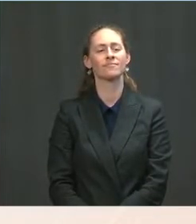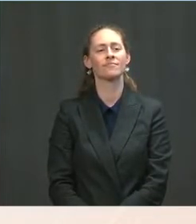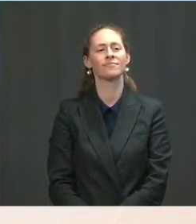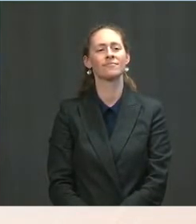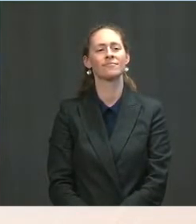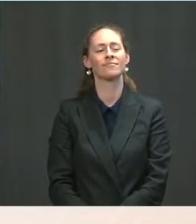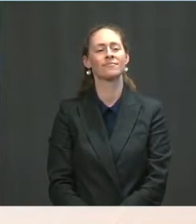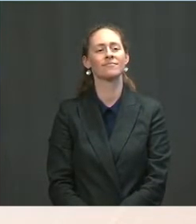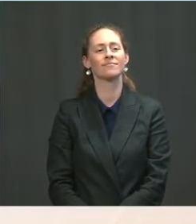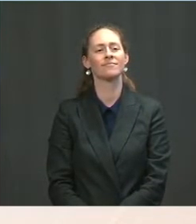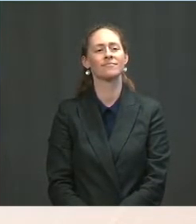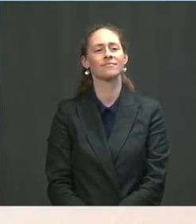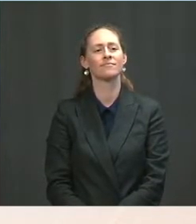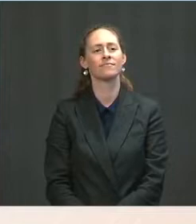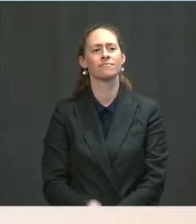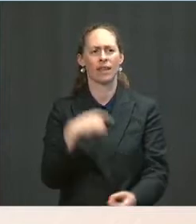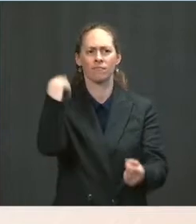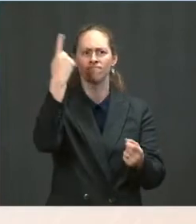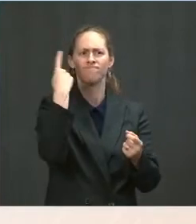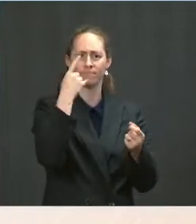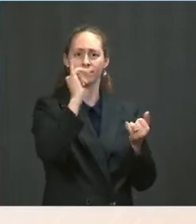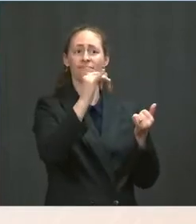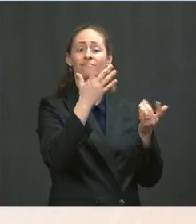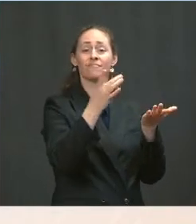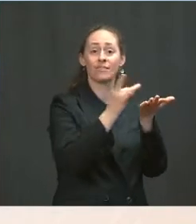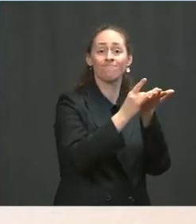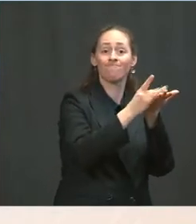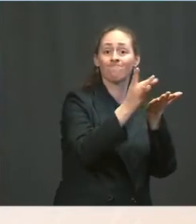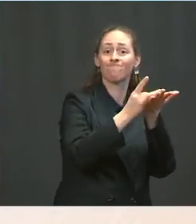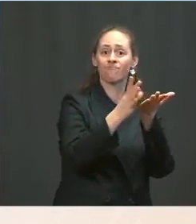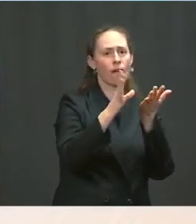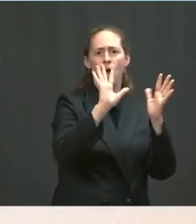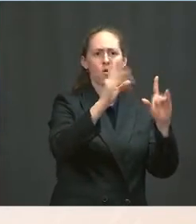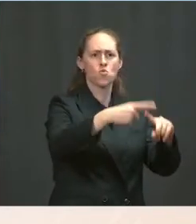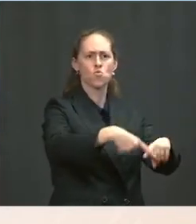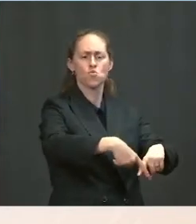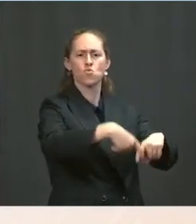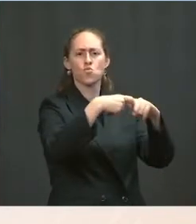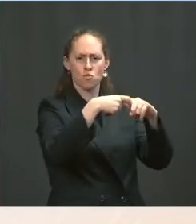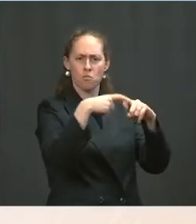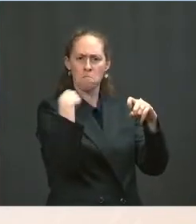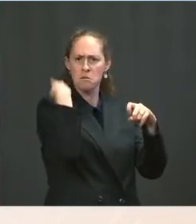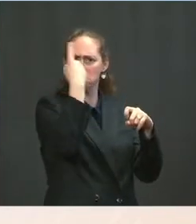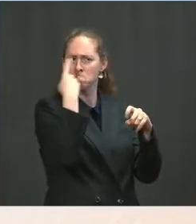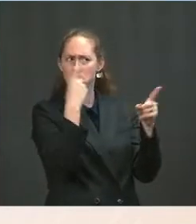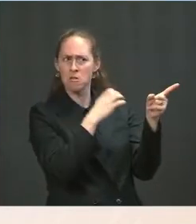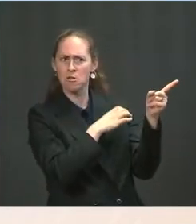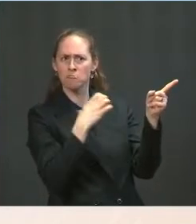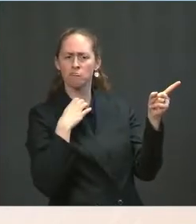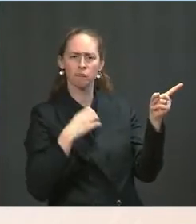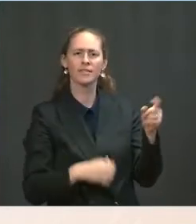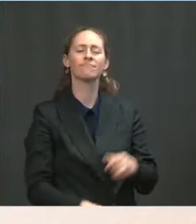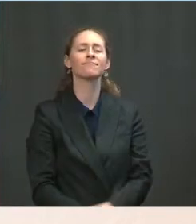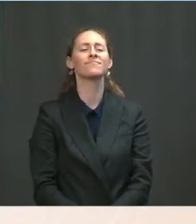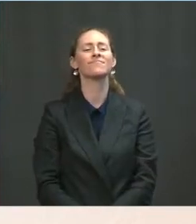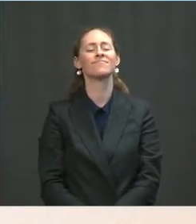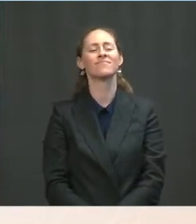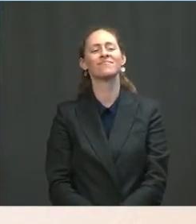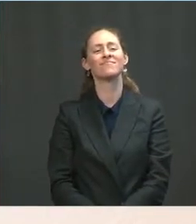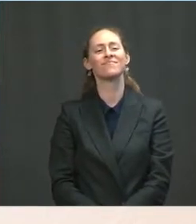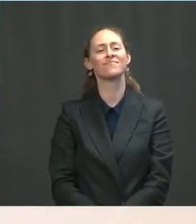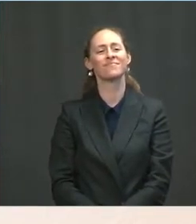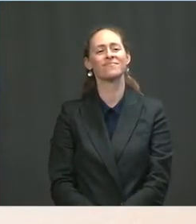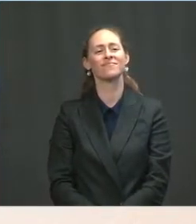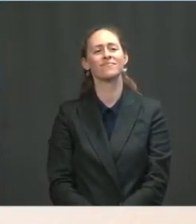moratorium. Lawmakers are scrambling to find a legislative solution, but Speaker Pelosi said today that she'd like to see the